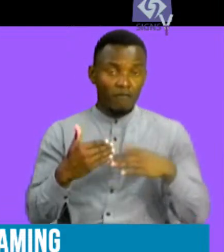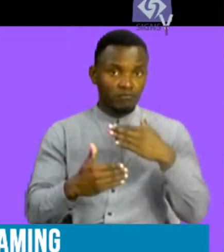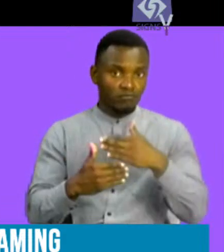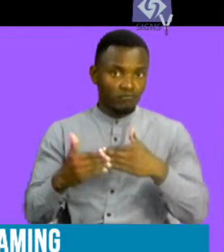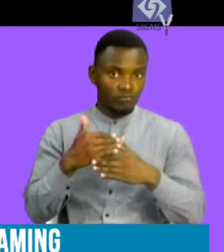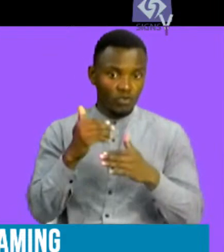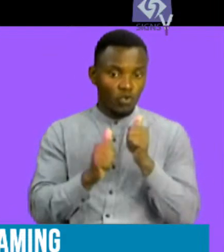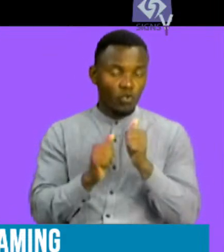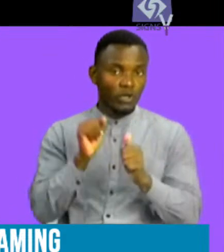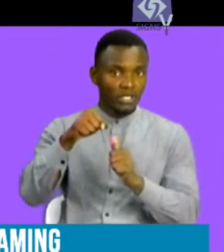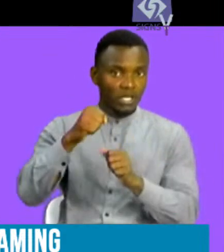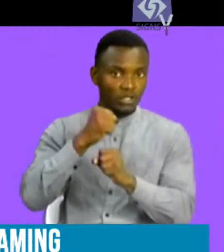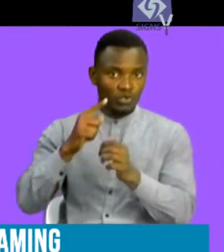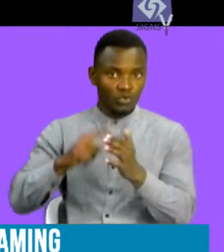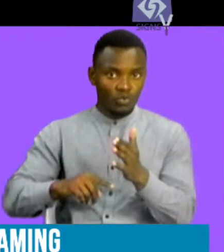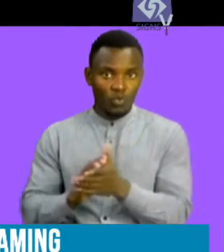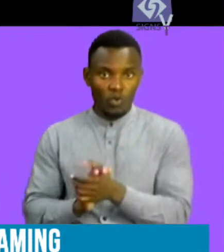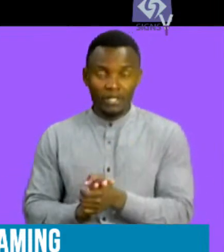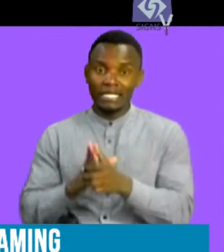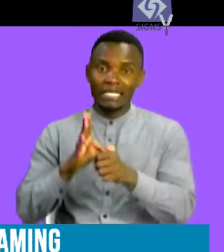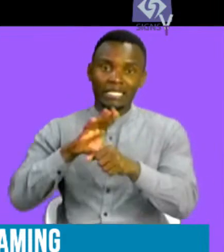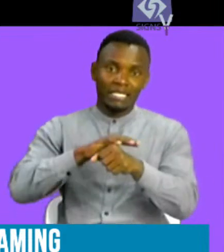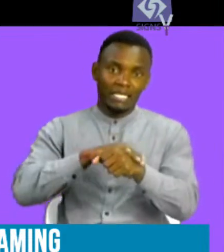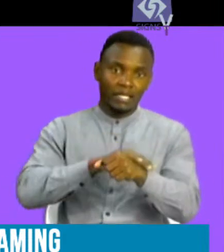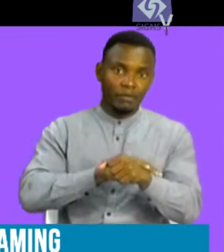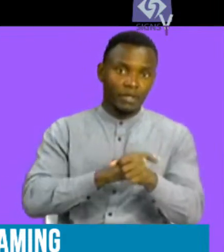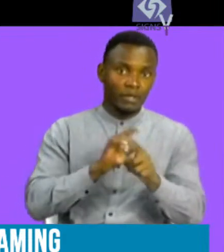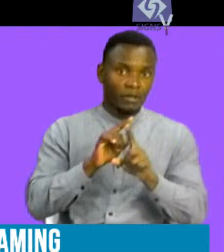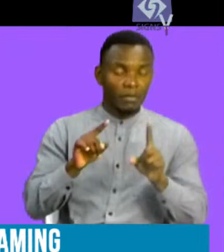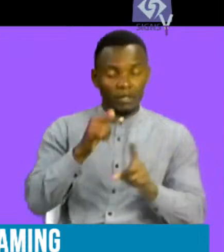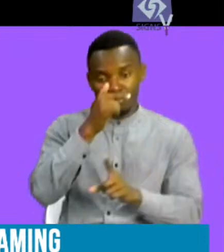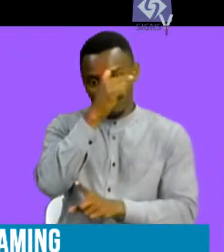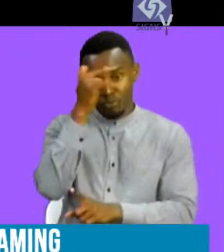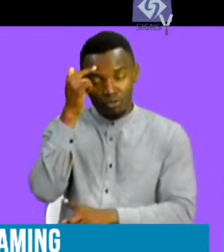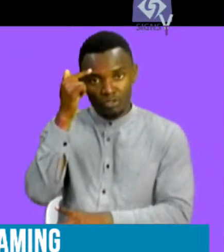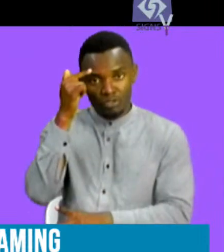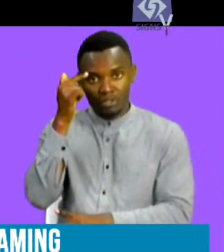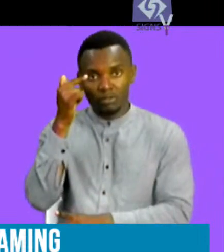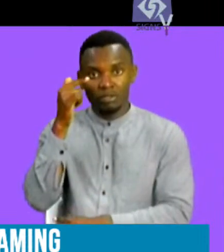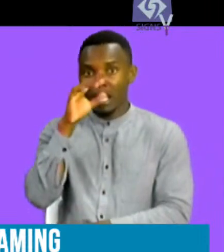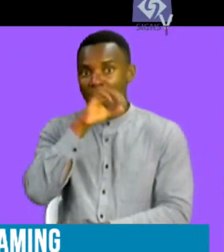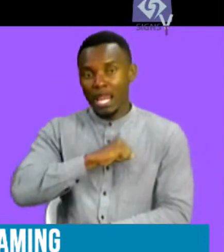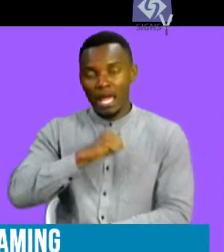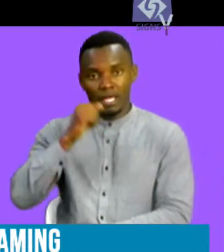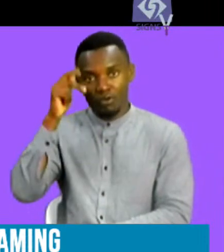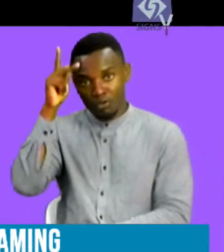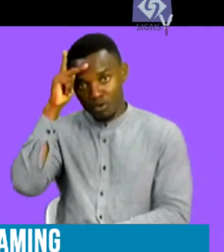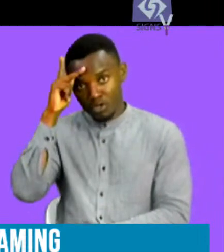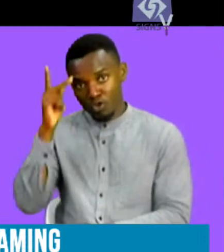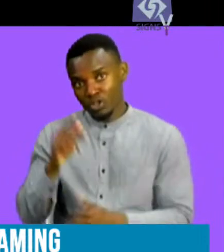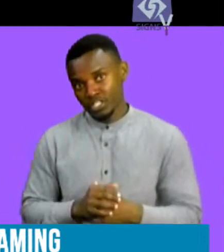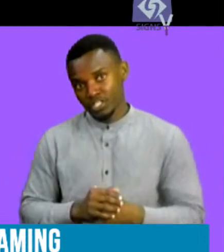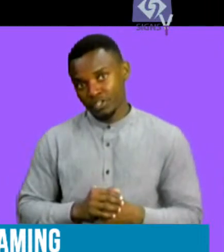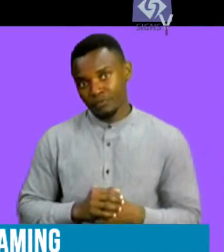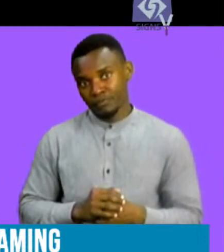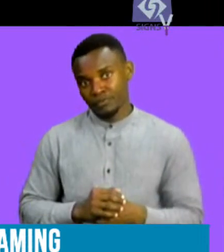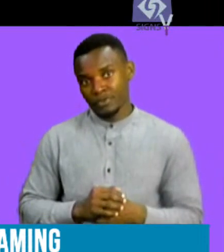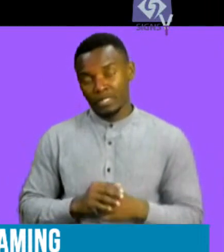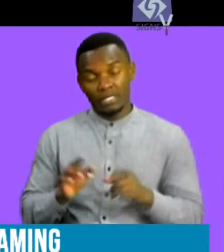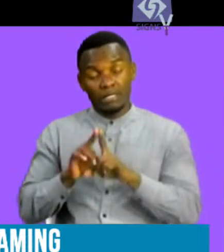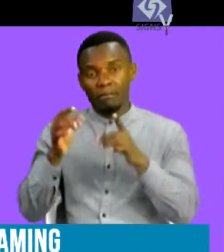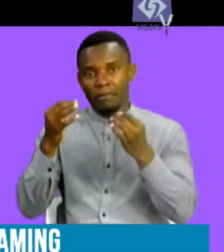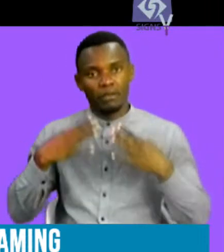handle the therapy, whatever, but lack of knowledge, lack of know-how. So,